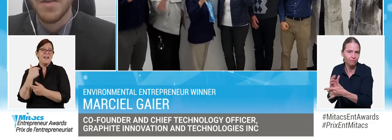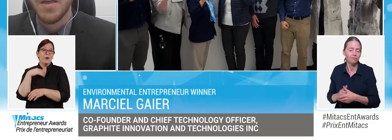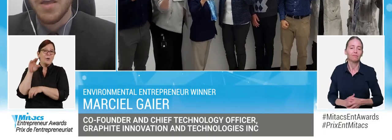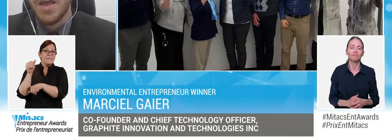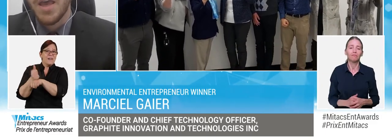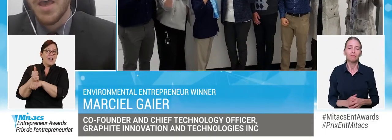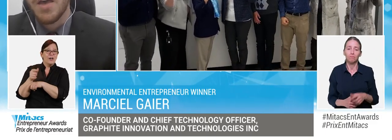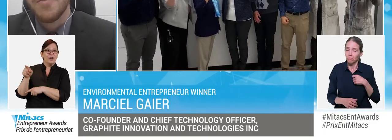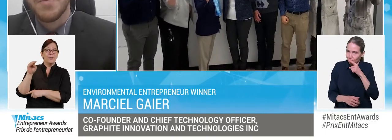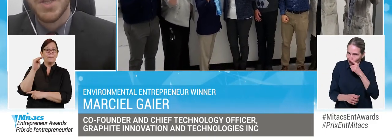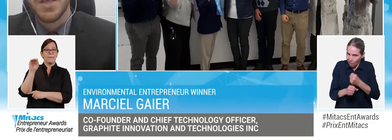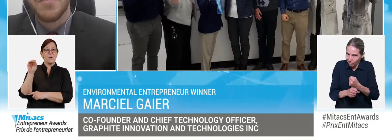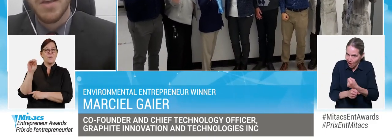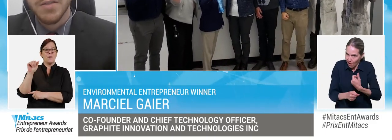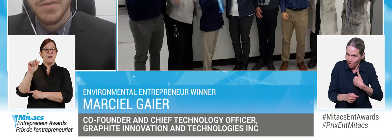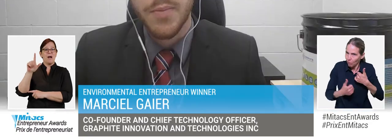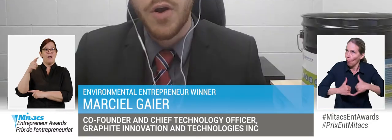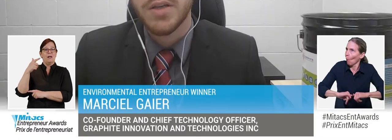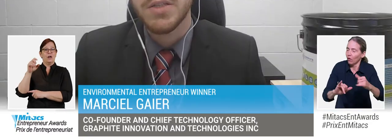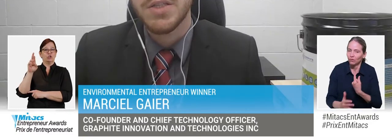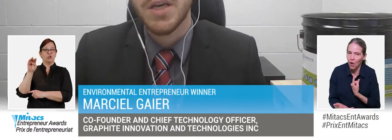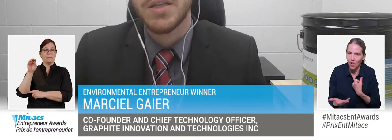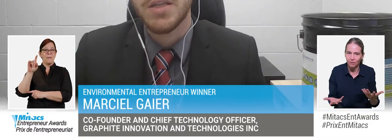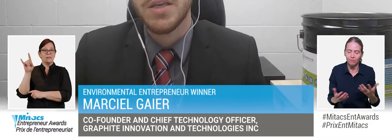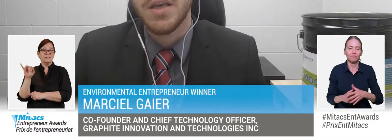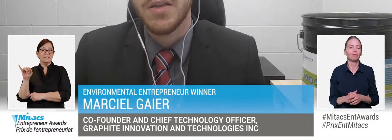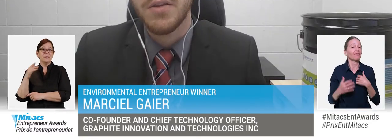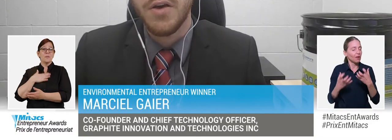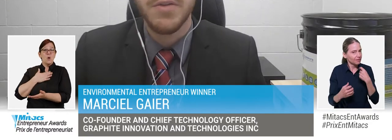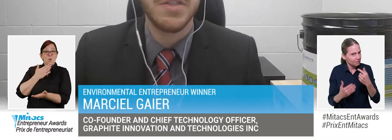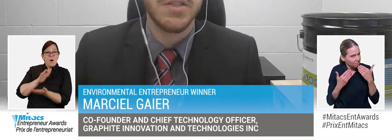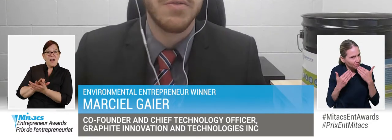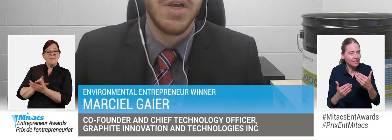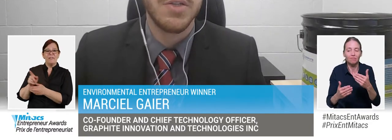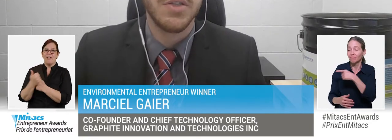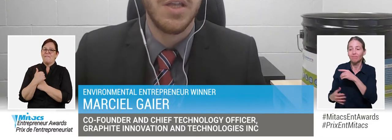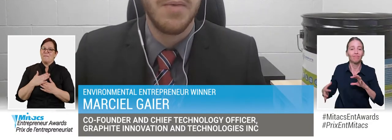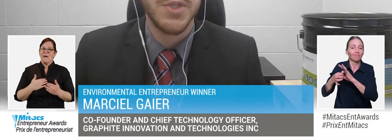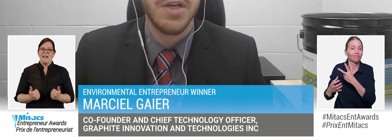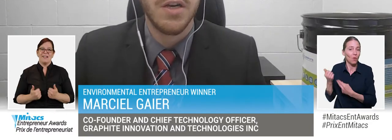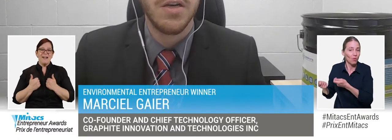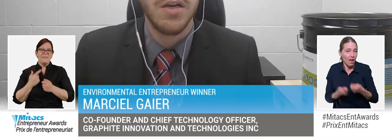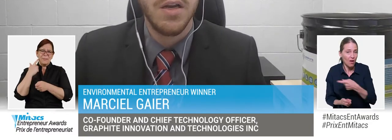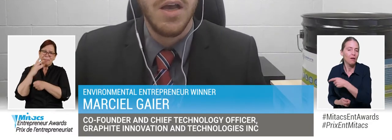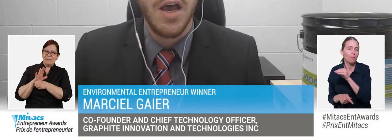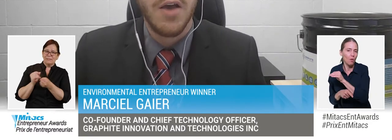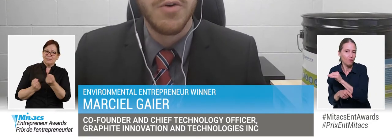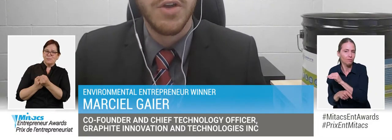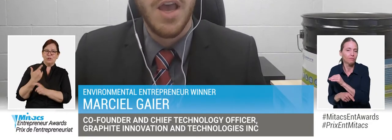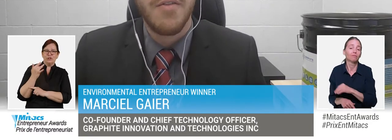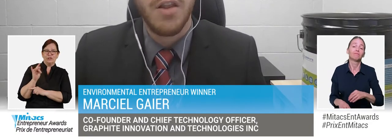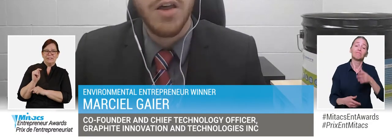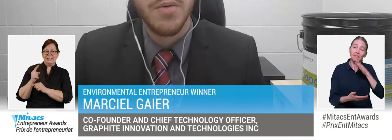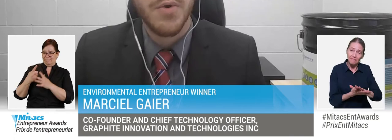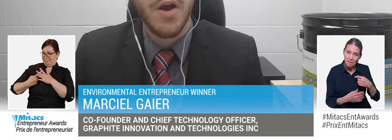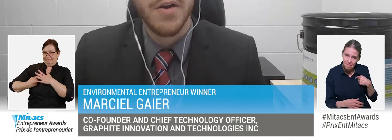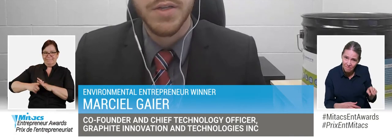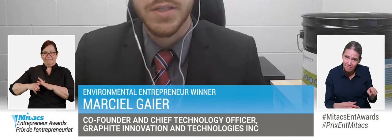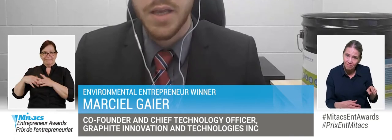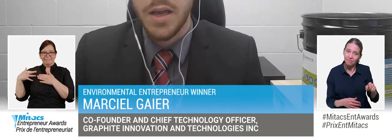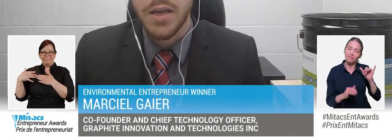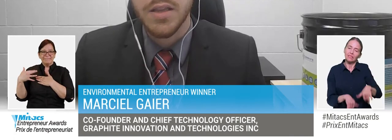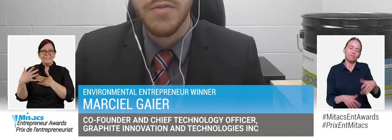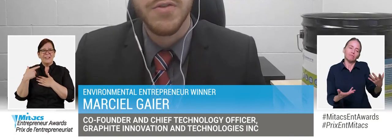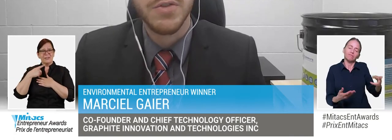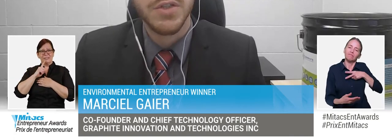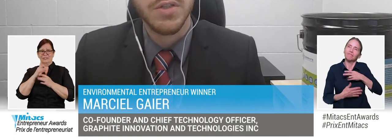life, for believing and supporting GIT in on its creation, and I'm sure we're going to have a lot of